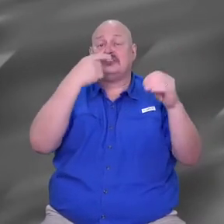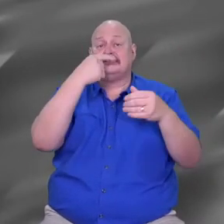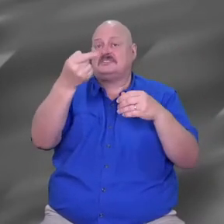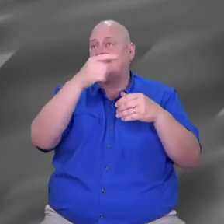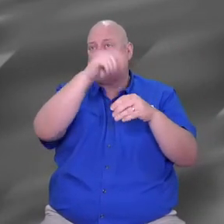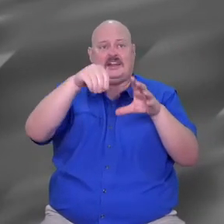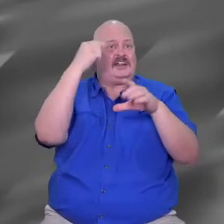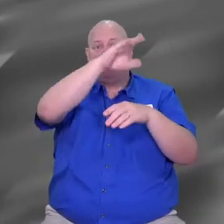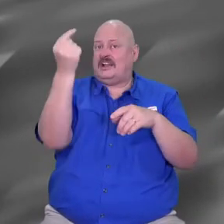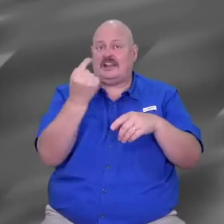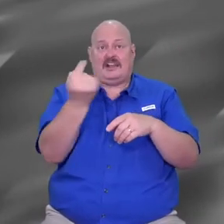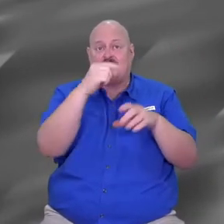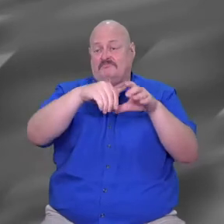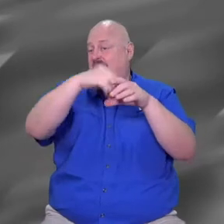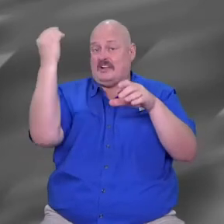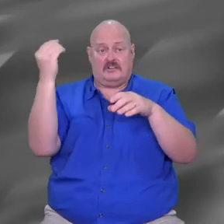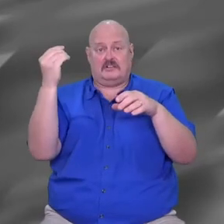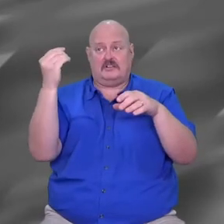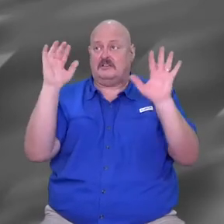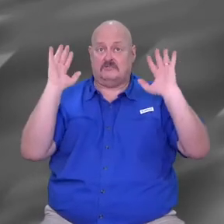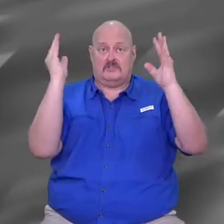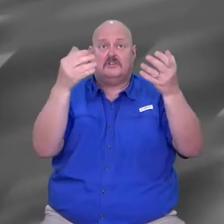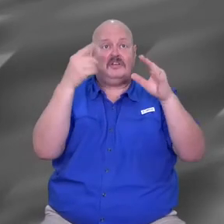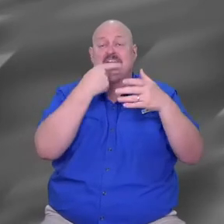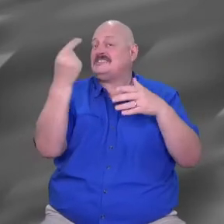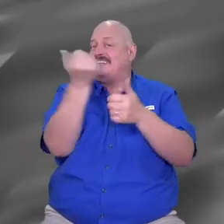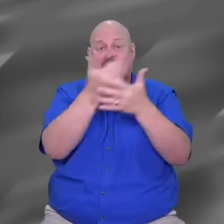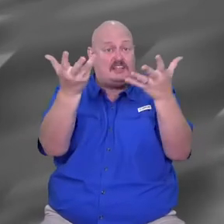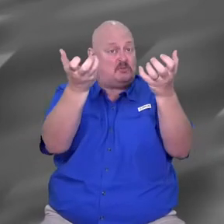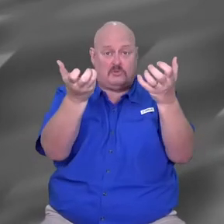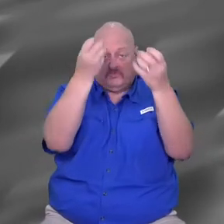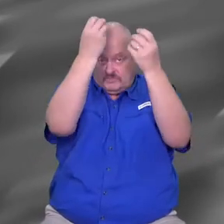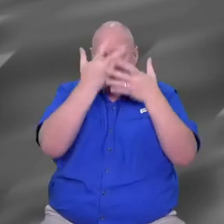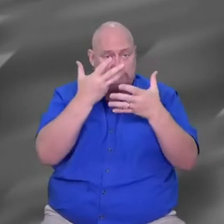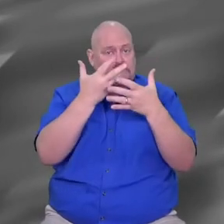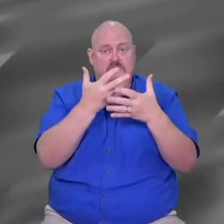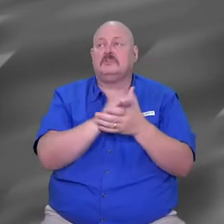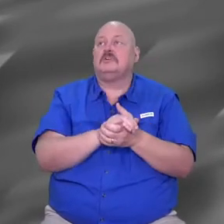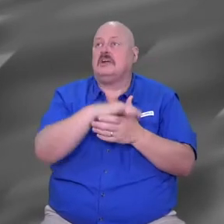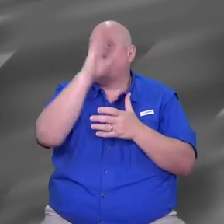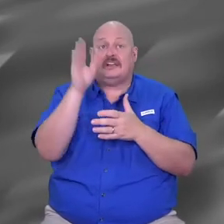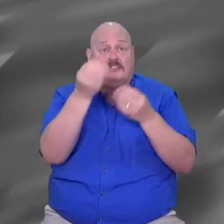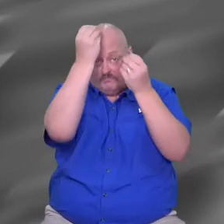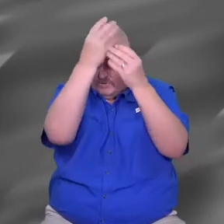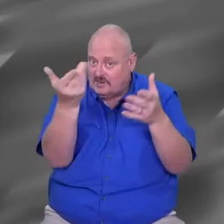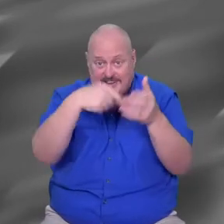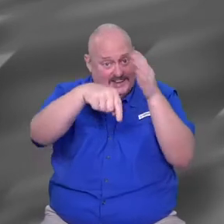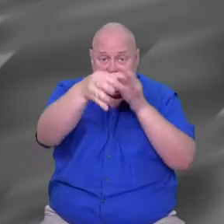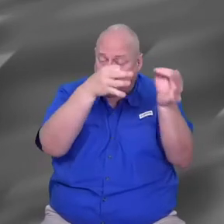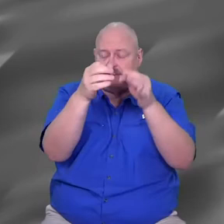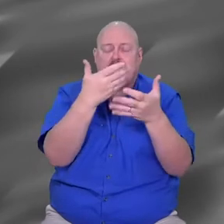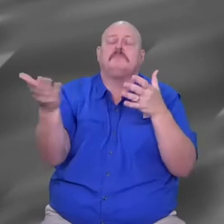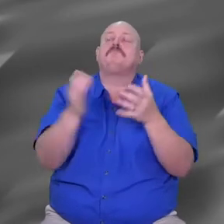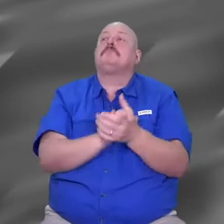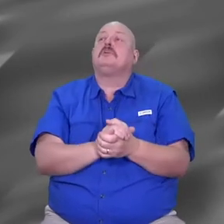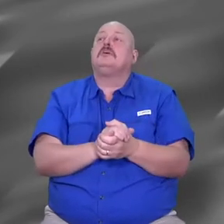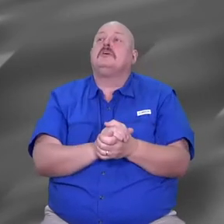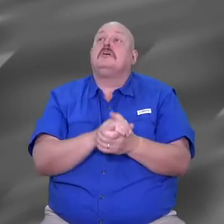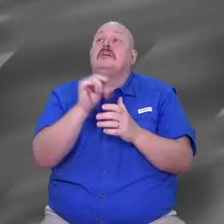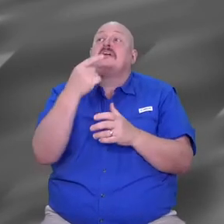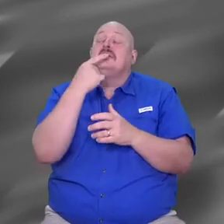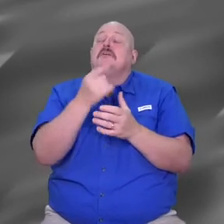ever come out of these walls. They're just magical, so you can feel safe with the information that you share. So I would never express any details or anything. That